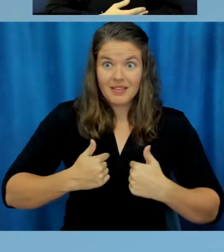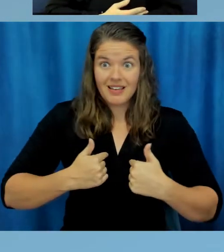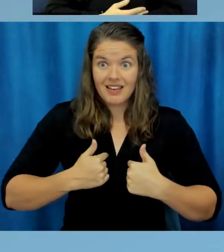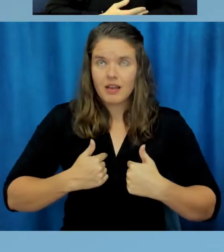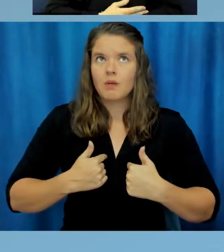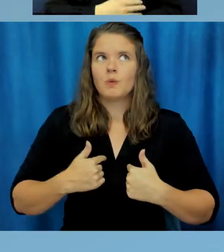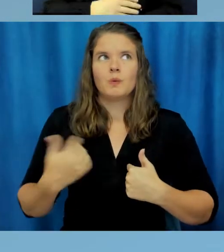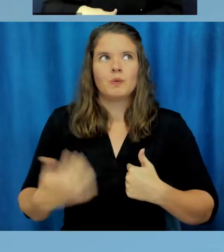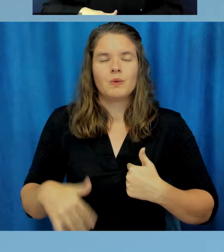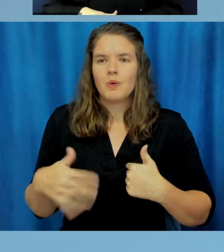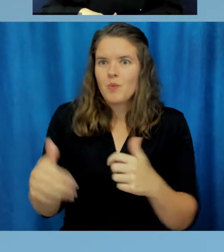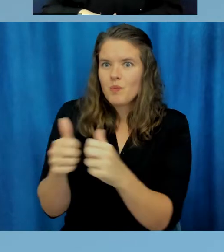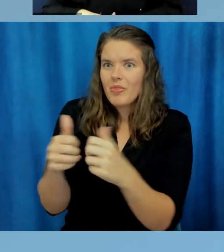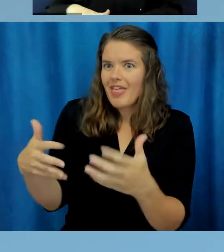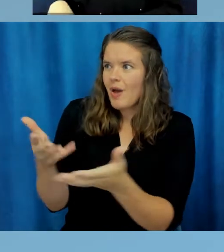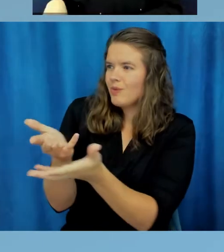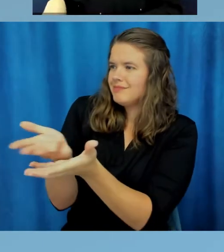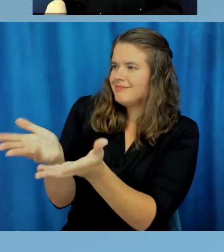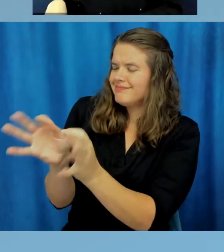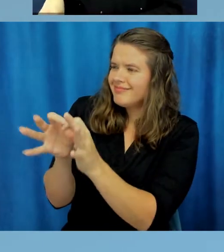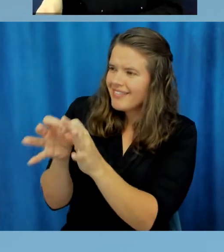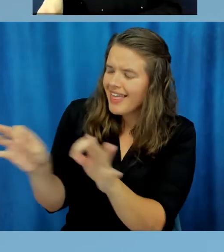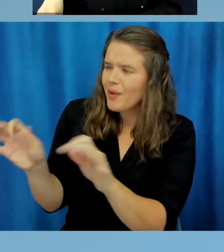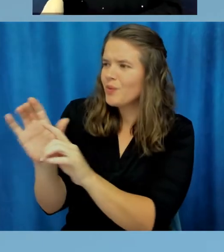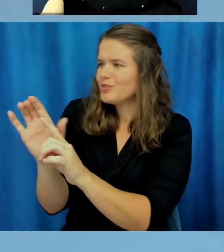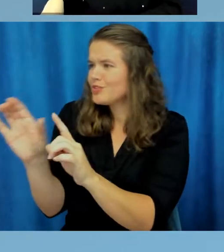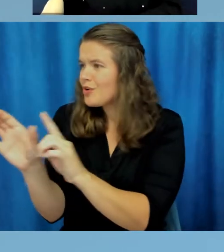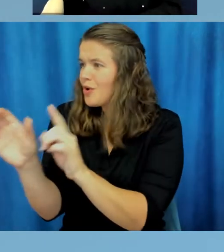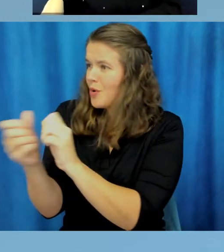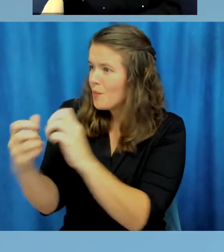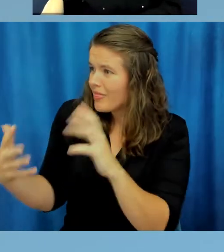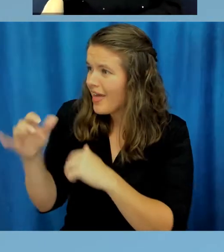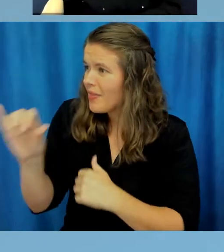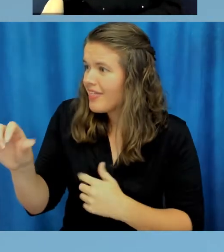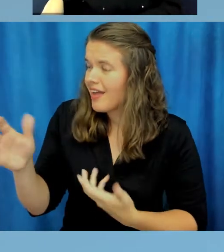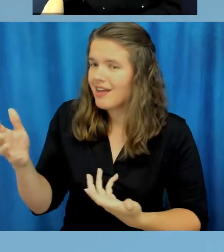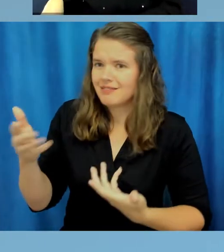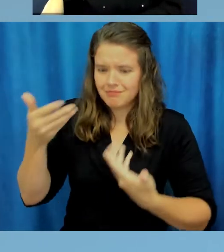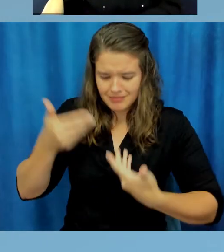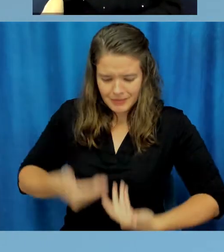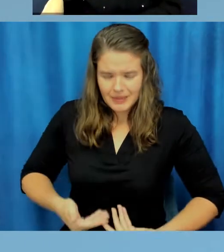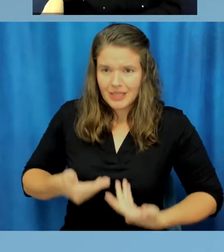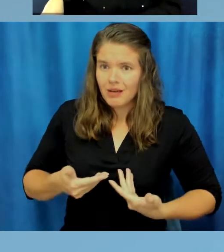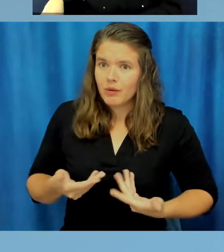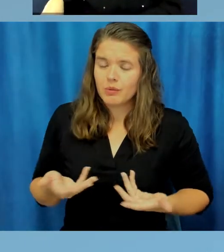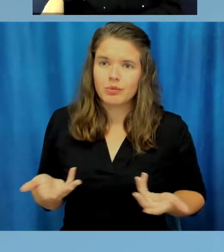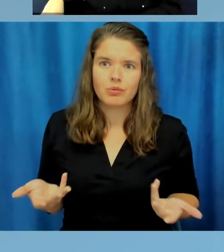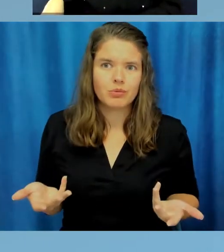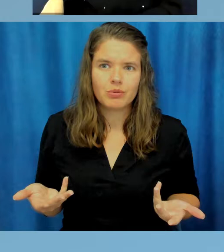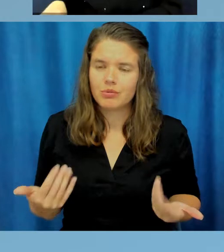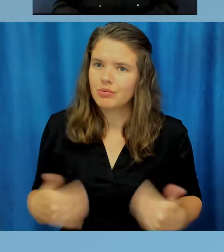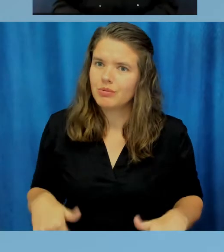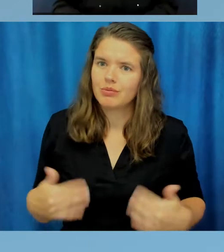be without this other language or culture that I use day in and day out.